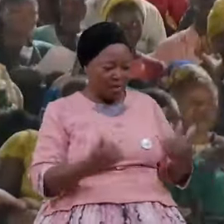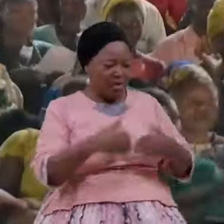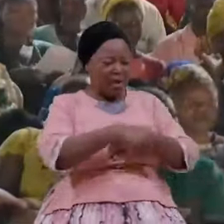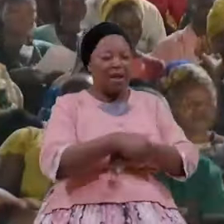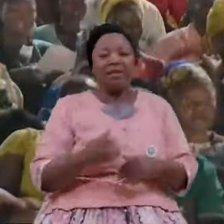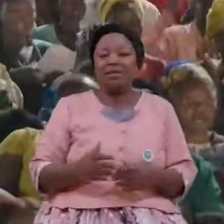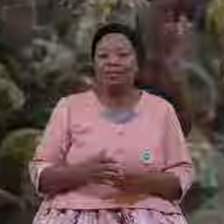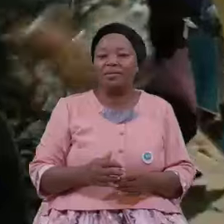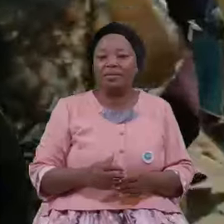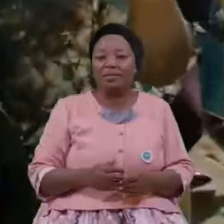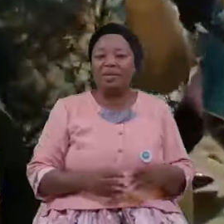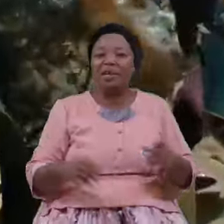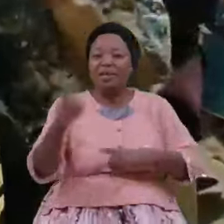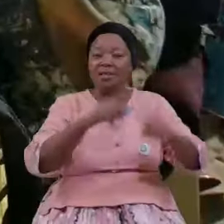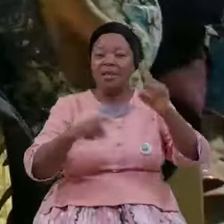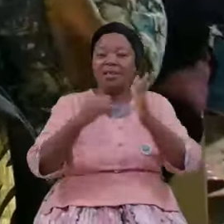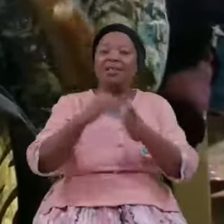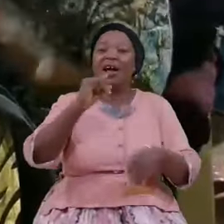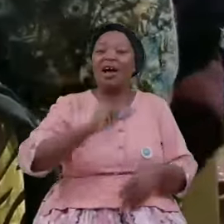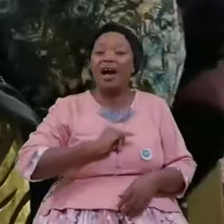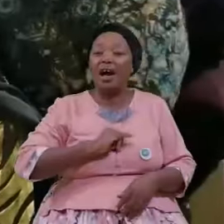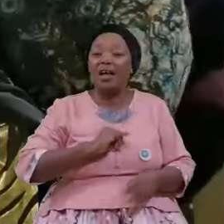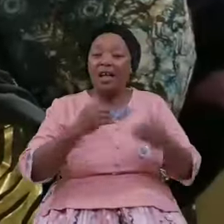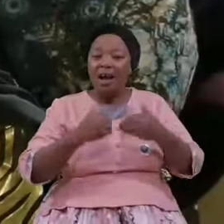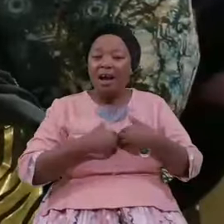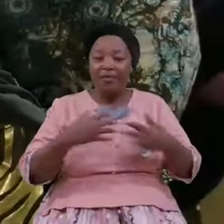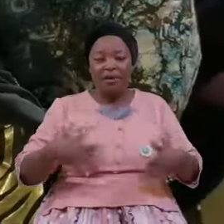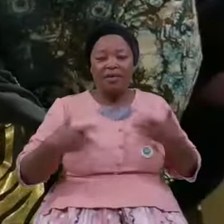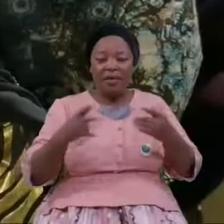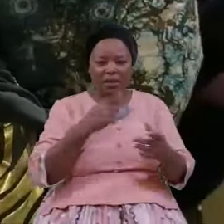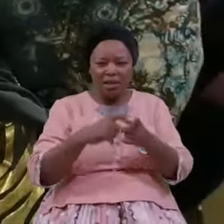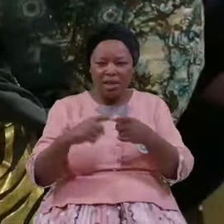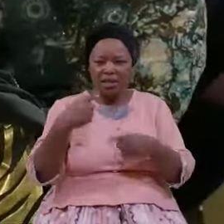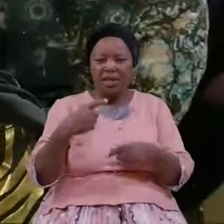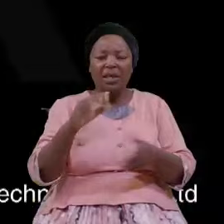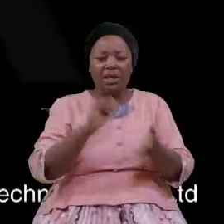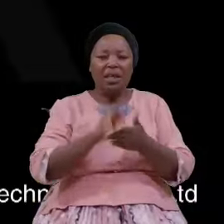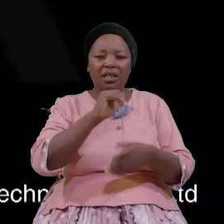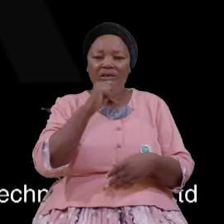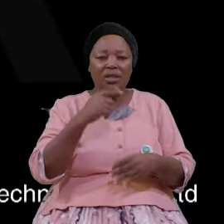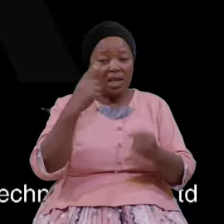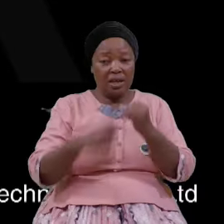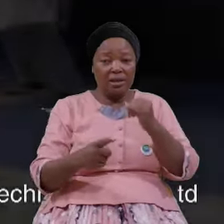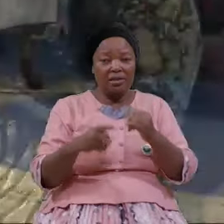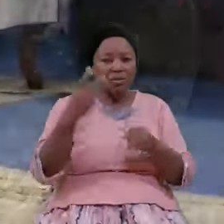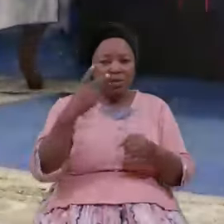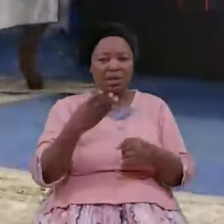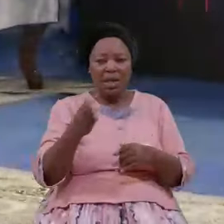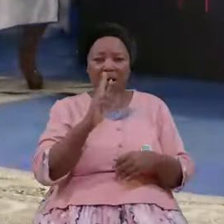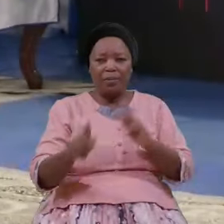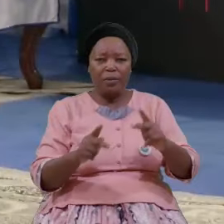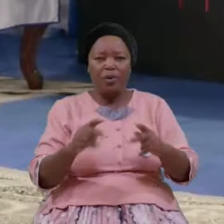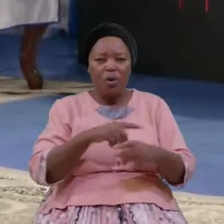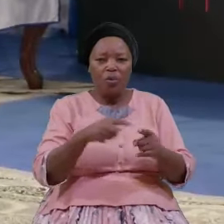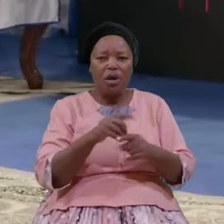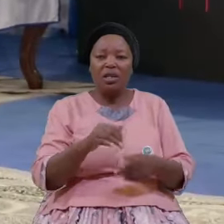I have life. And then he said, that's not the end. You see, there are people, when they come to the Lord,